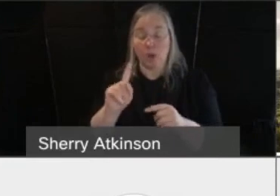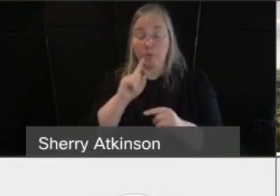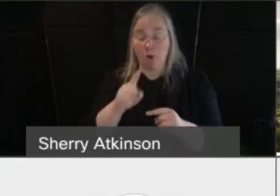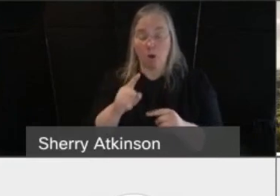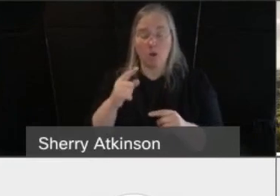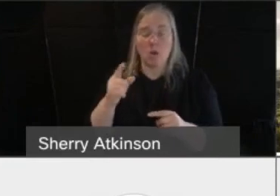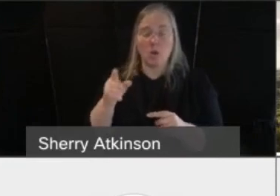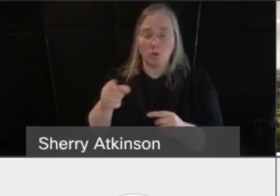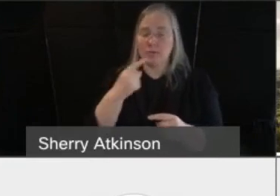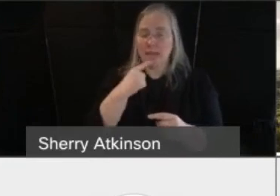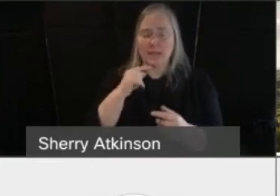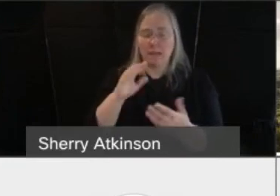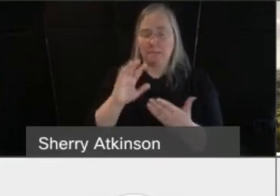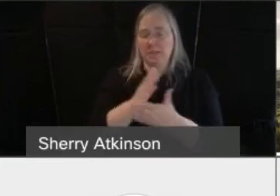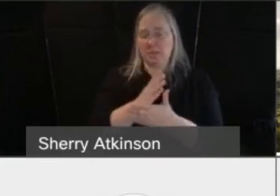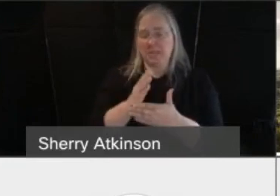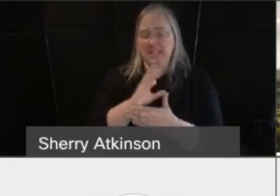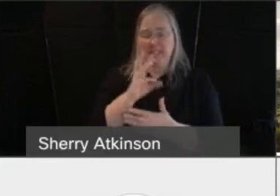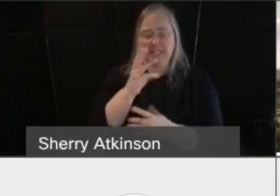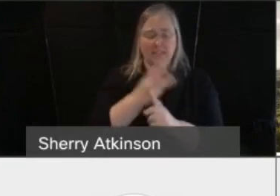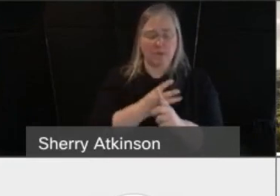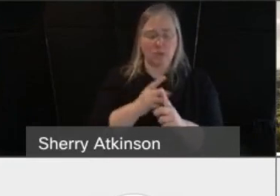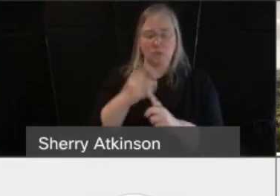or 6 to 9 month lag between